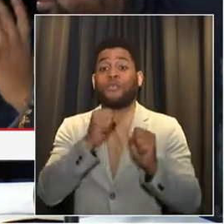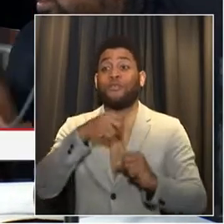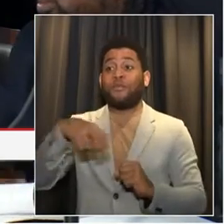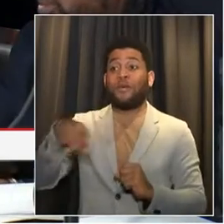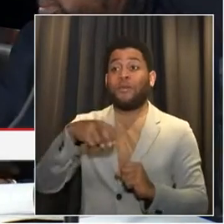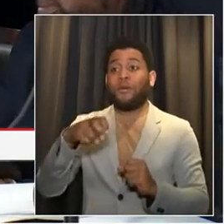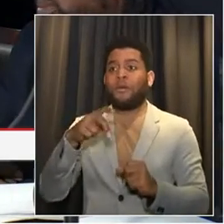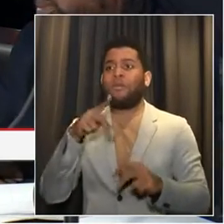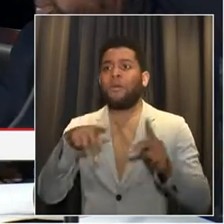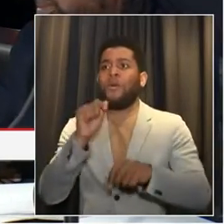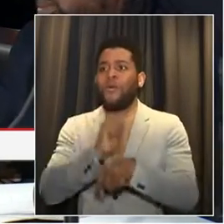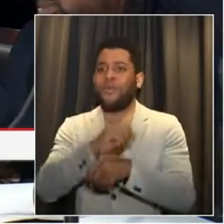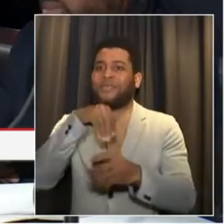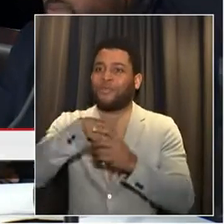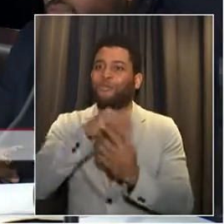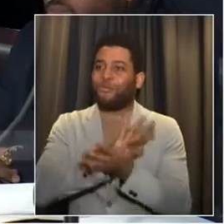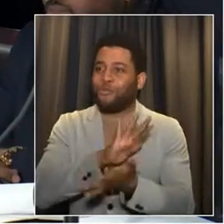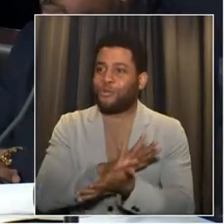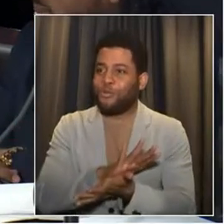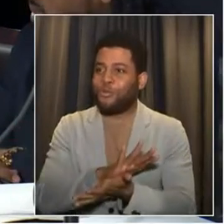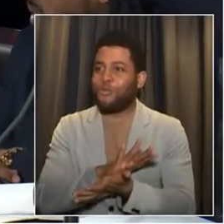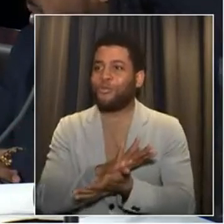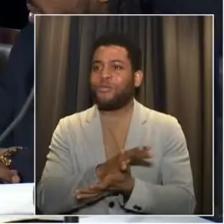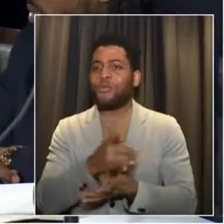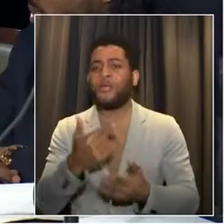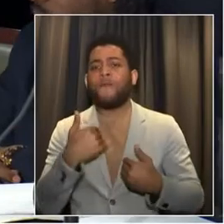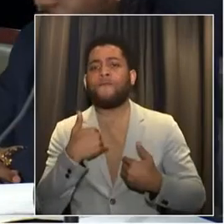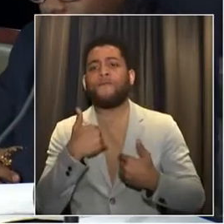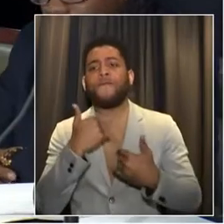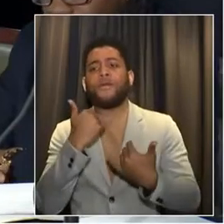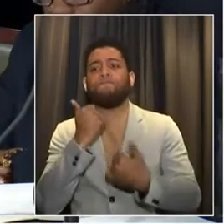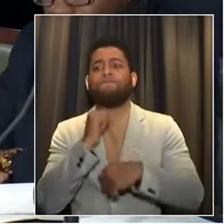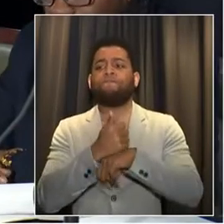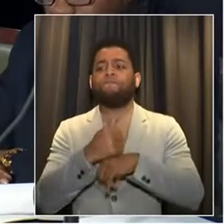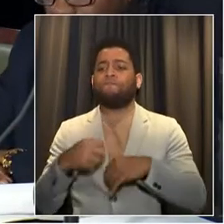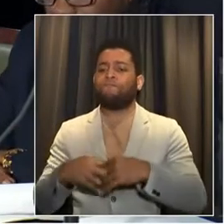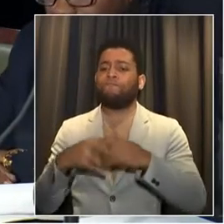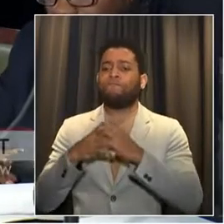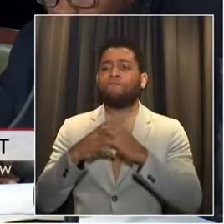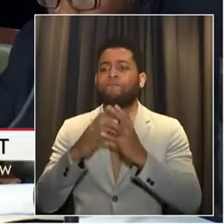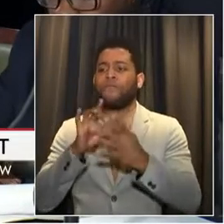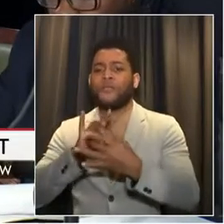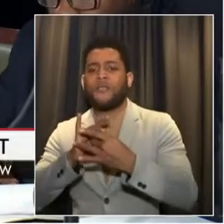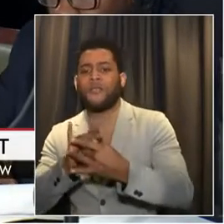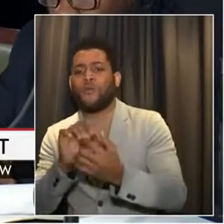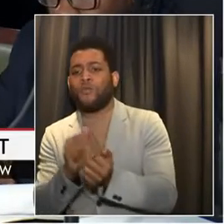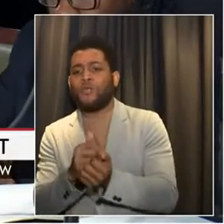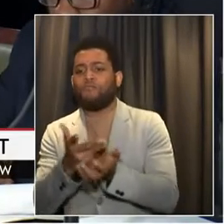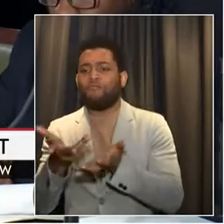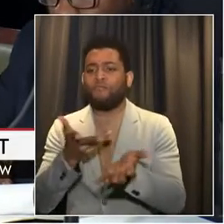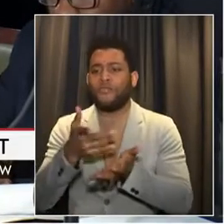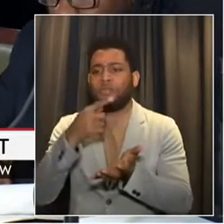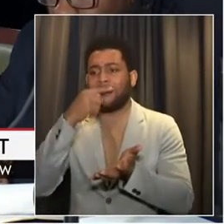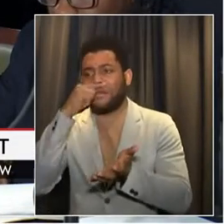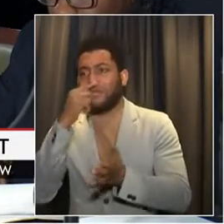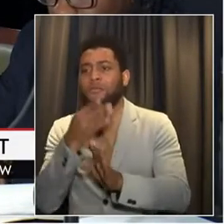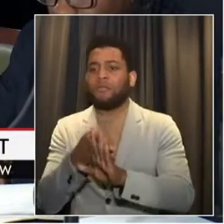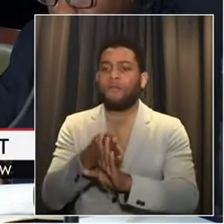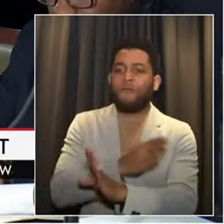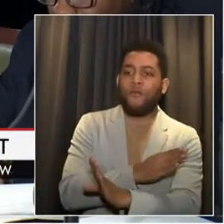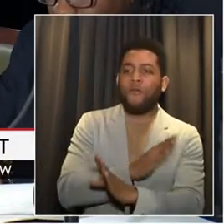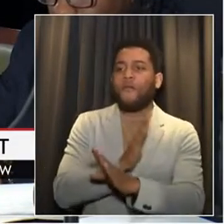day, and therefore are able to have an established relationship that they can bring before or after school, in terms of, you